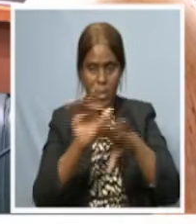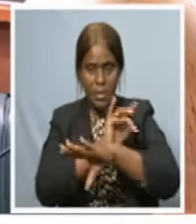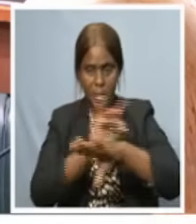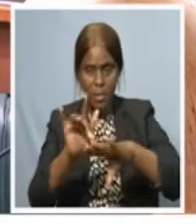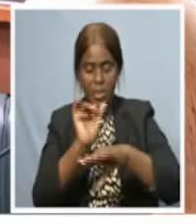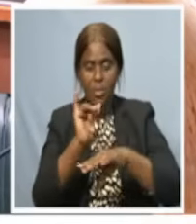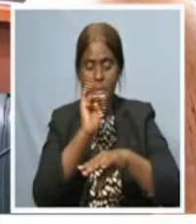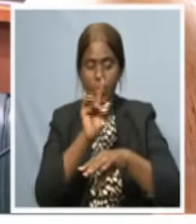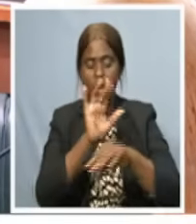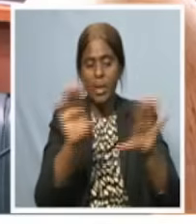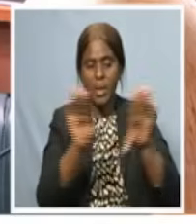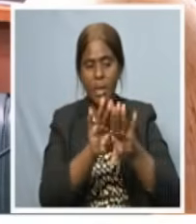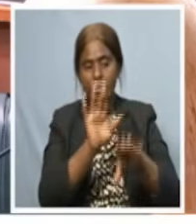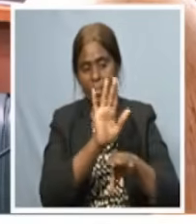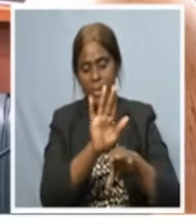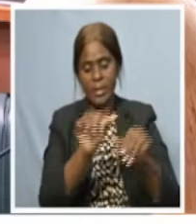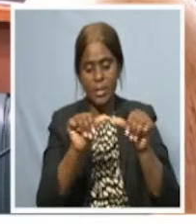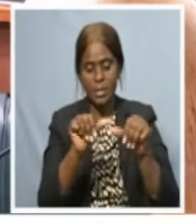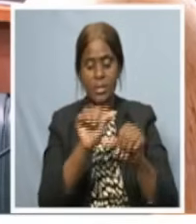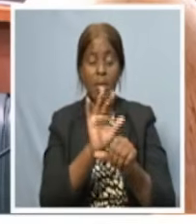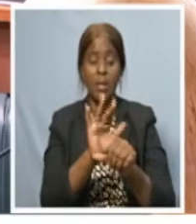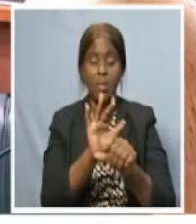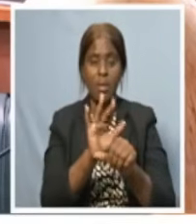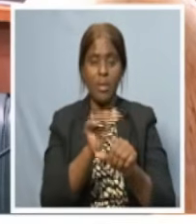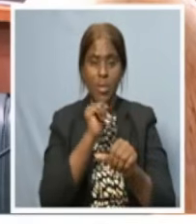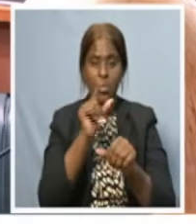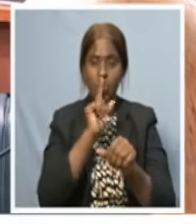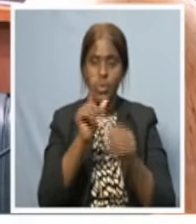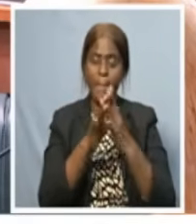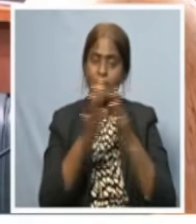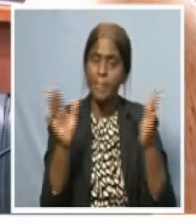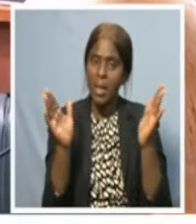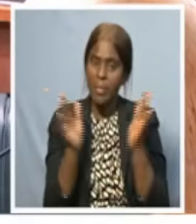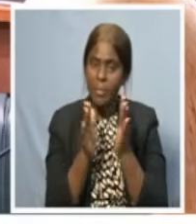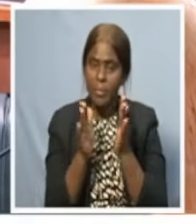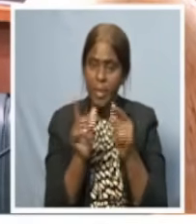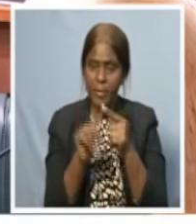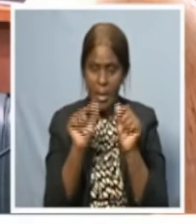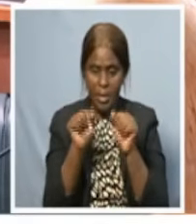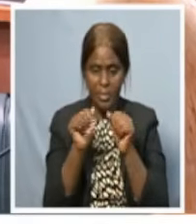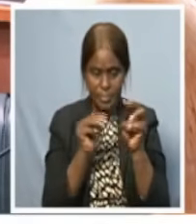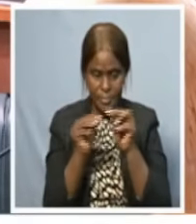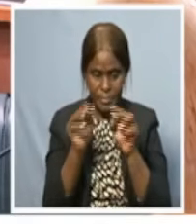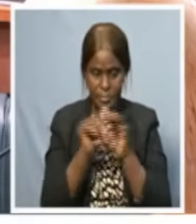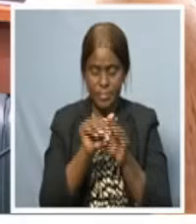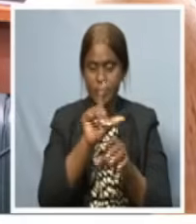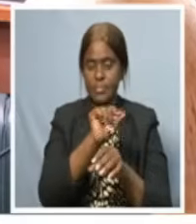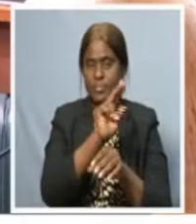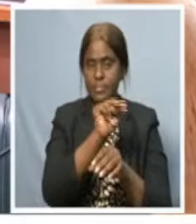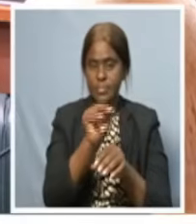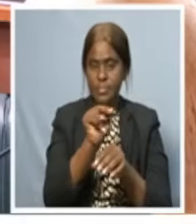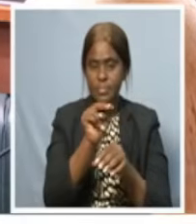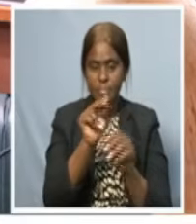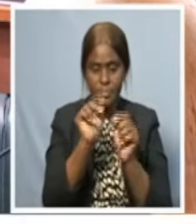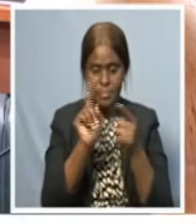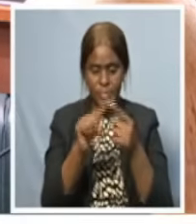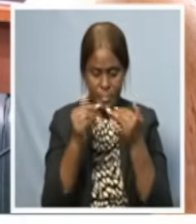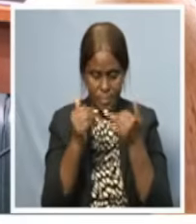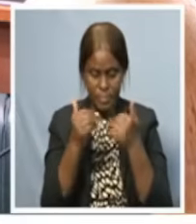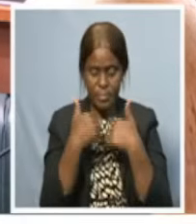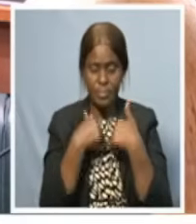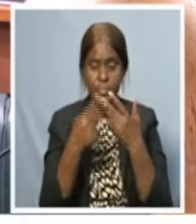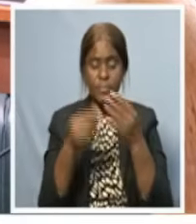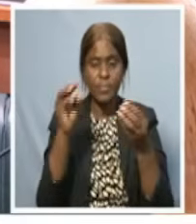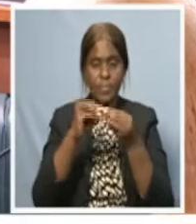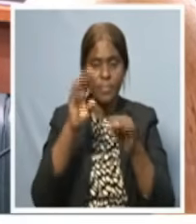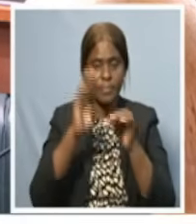gap, although the gap is still not too narrow. But we can imagine from 2022 to now, we